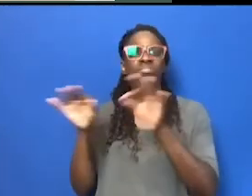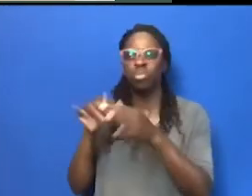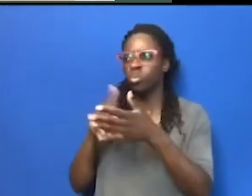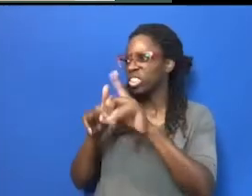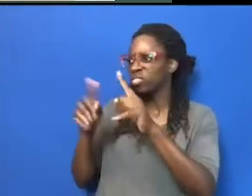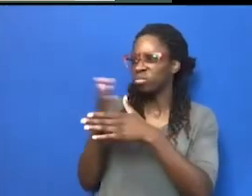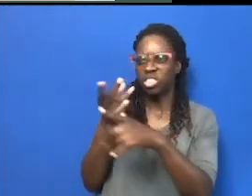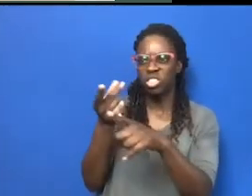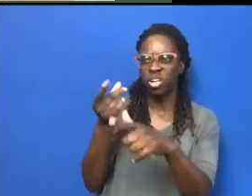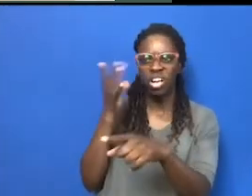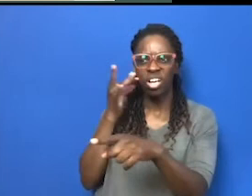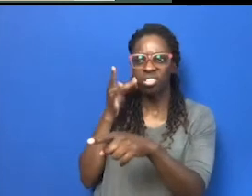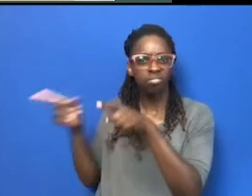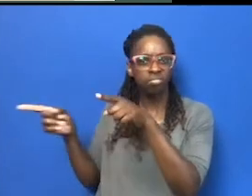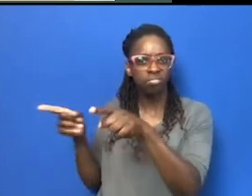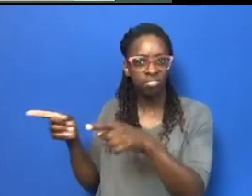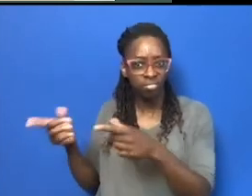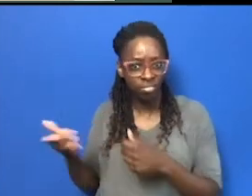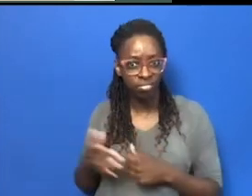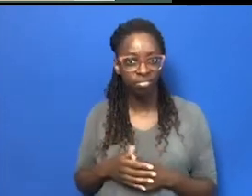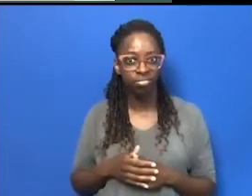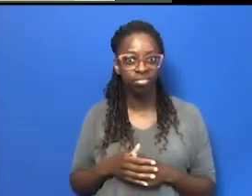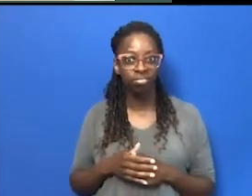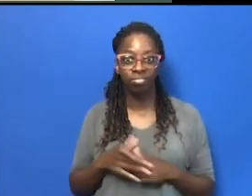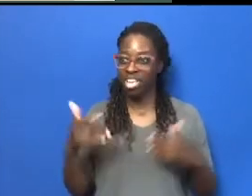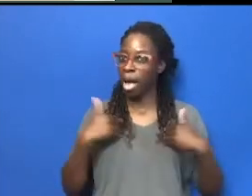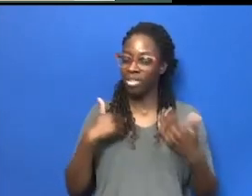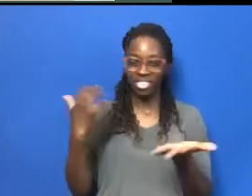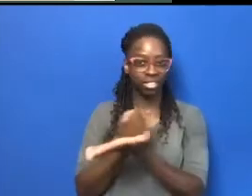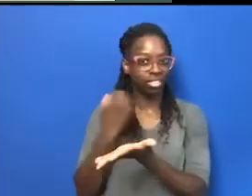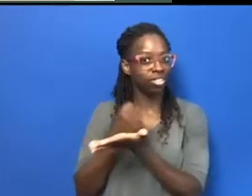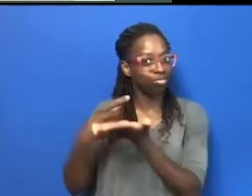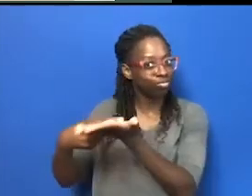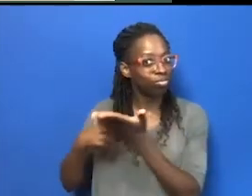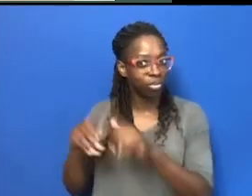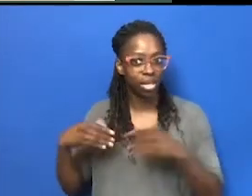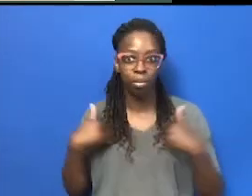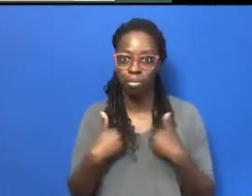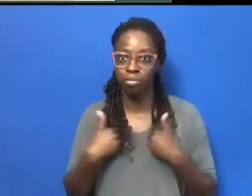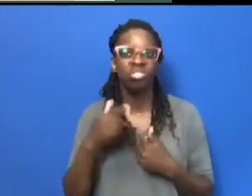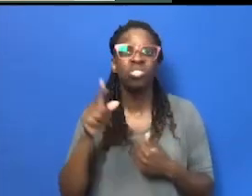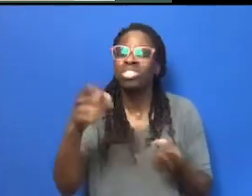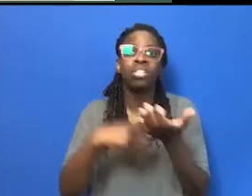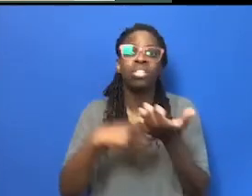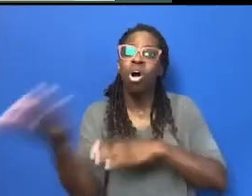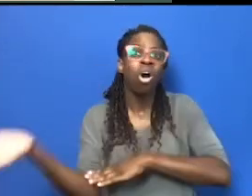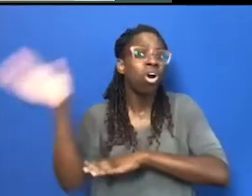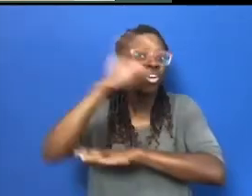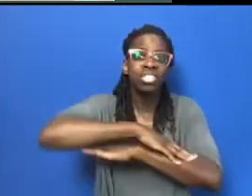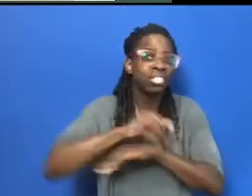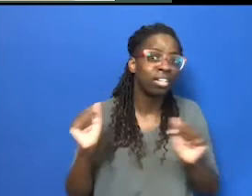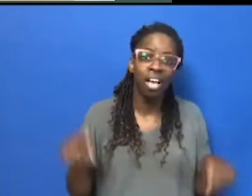animals. Really just great ways throughout everything you're doing through a day within those routines and activities you do to find